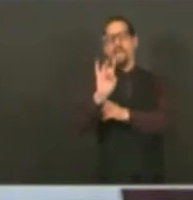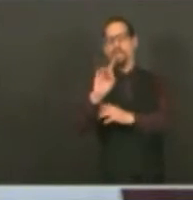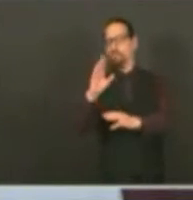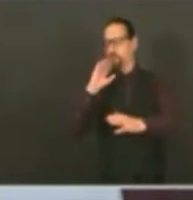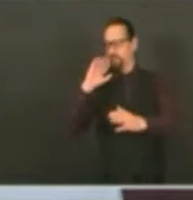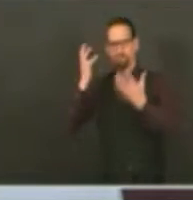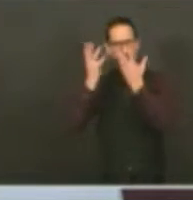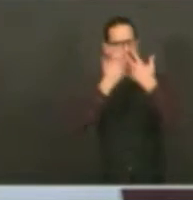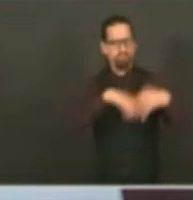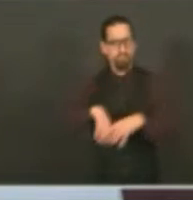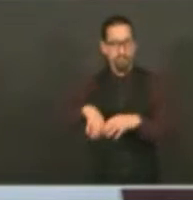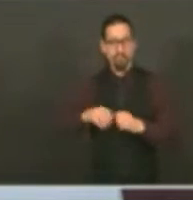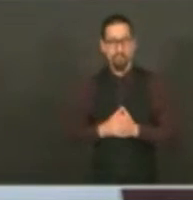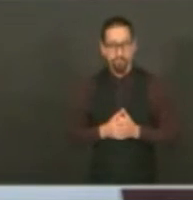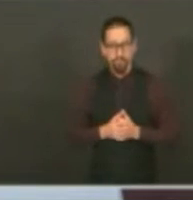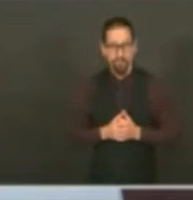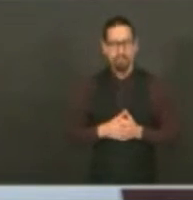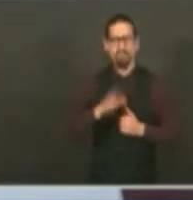If you've already applied